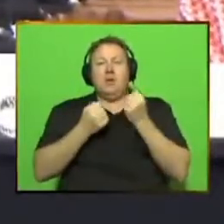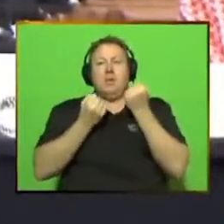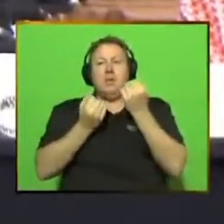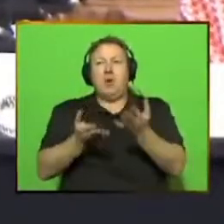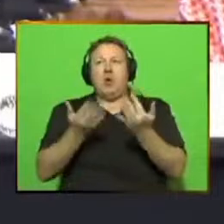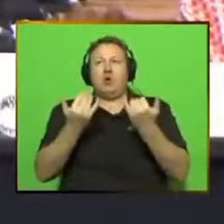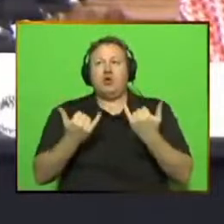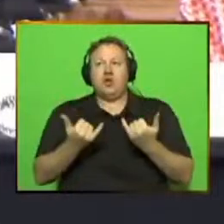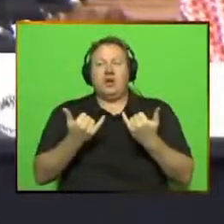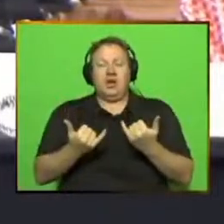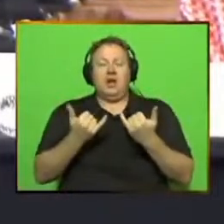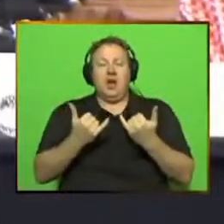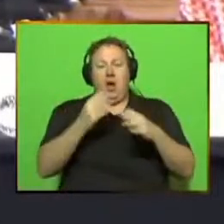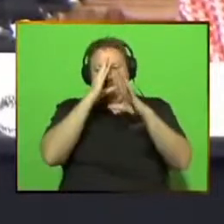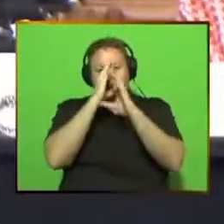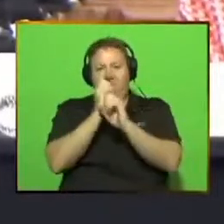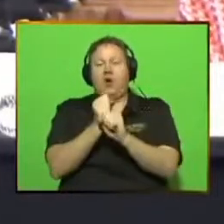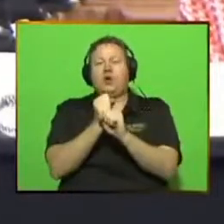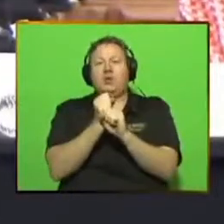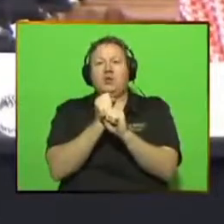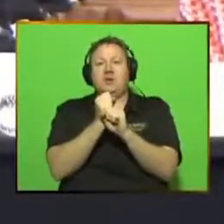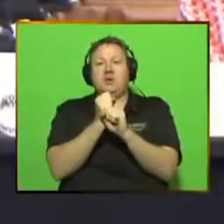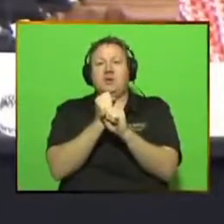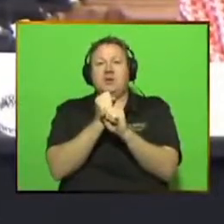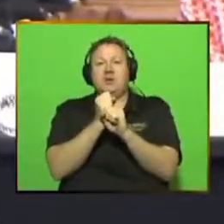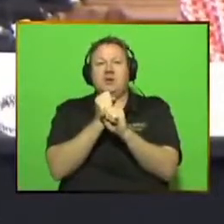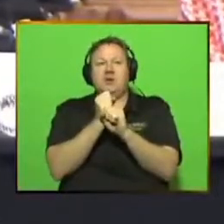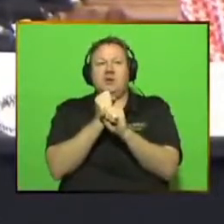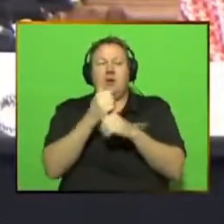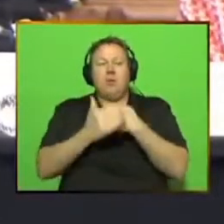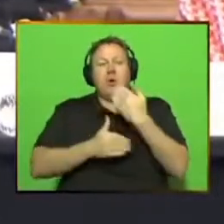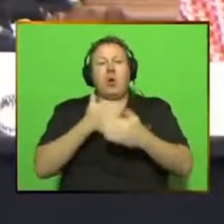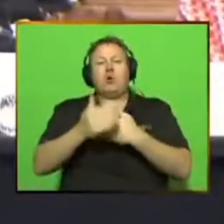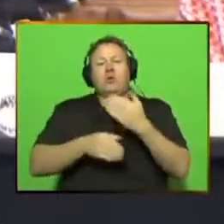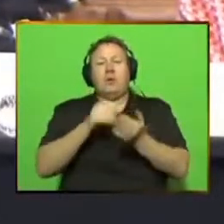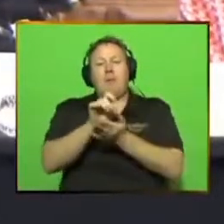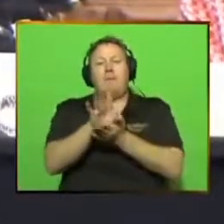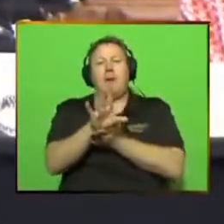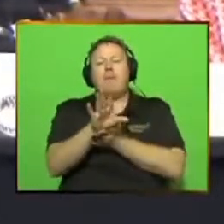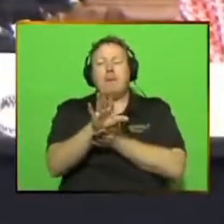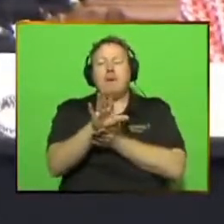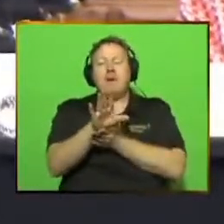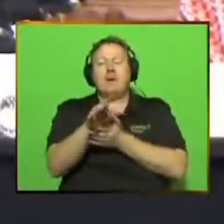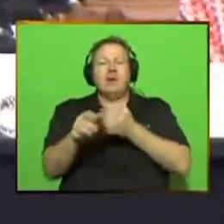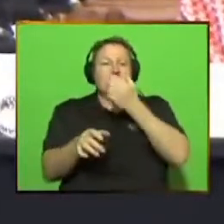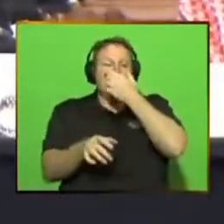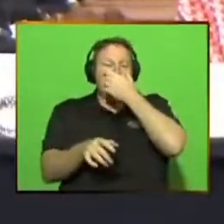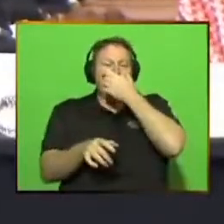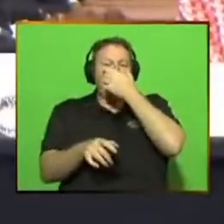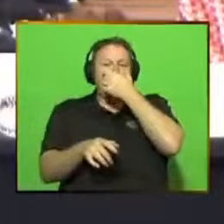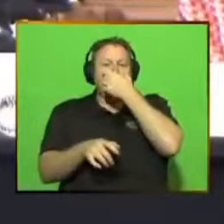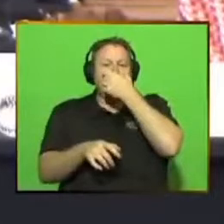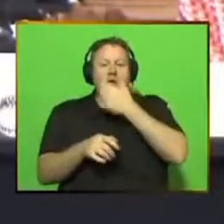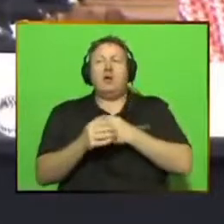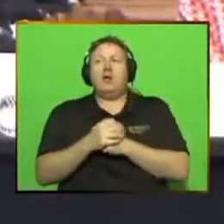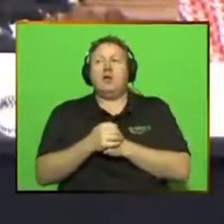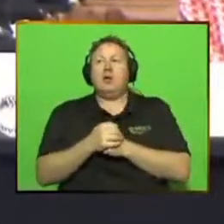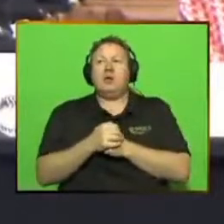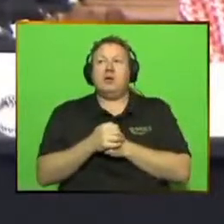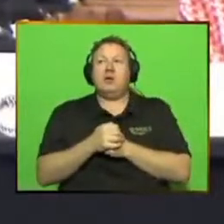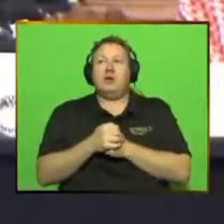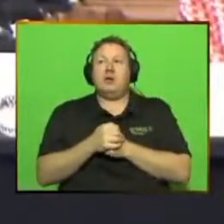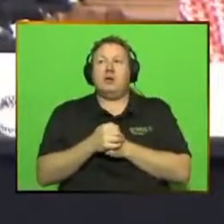we must attend to should be the impeachment process of Mr. Cyril Ramaphosa for